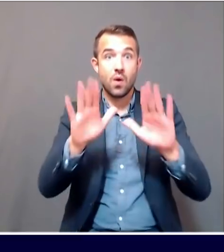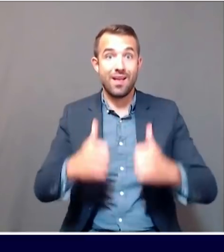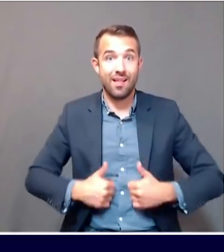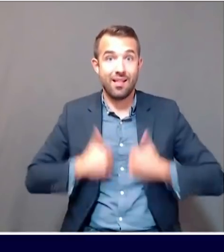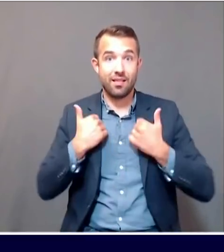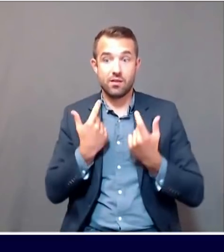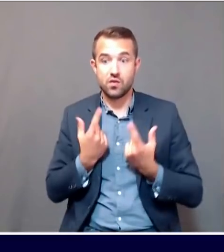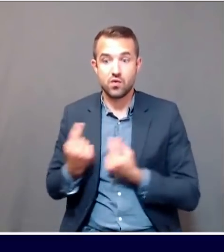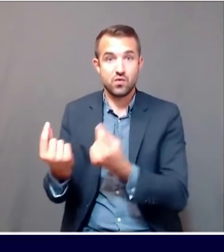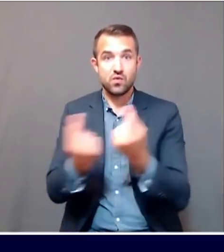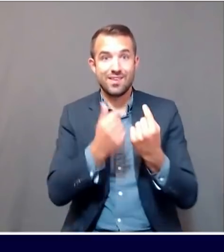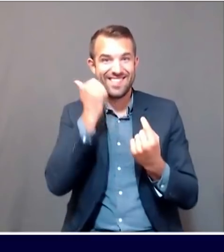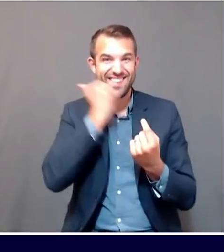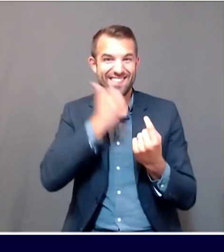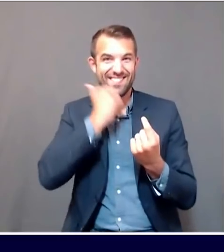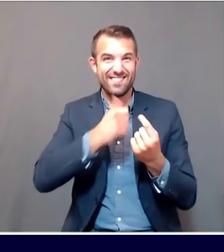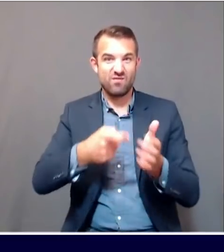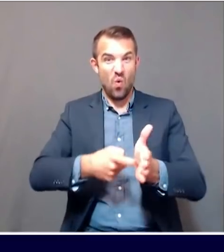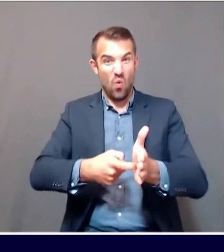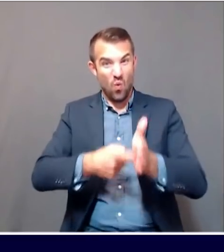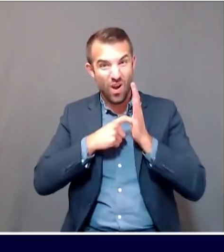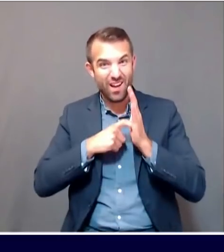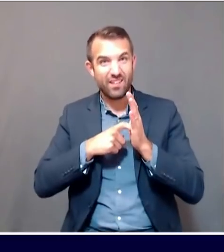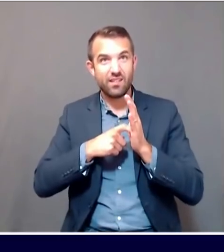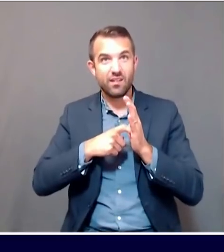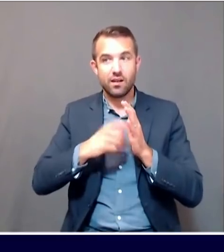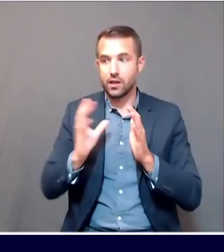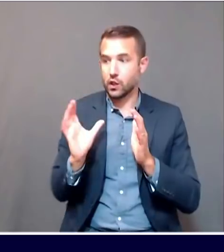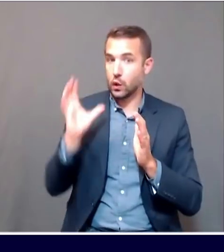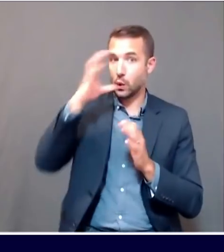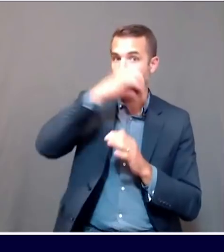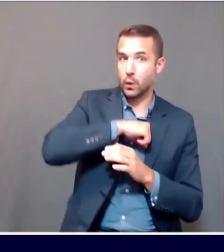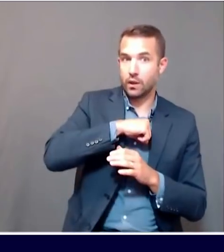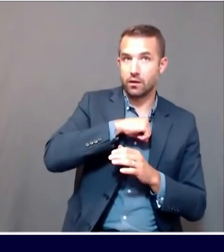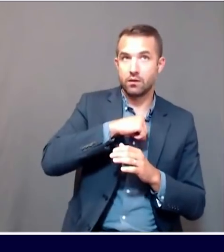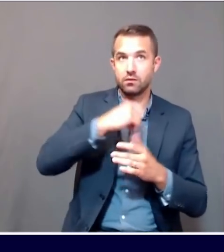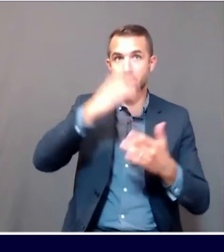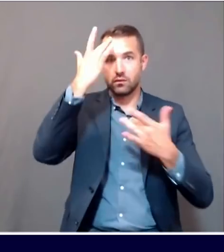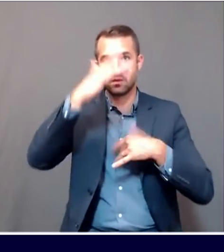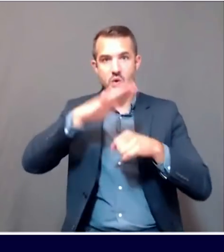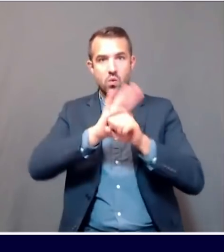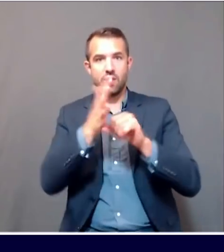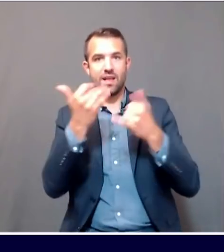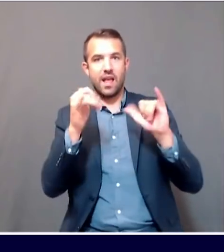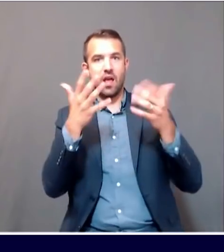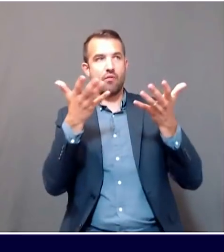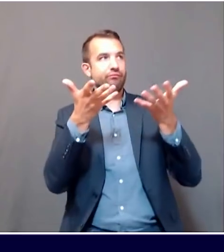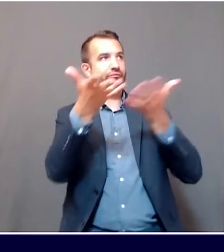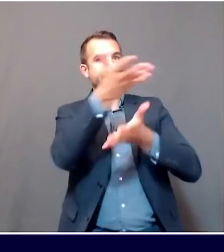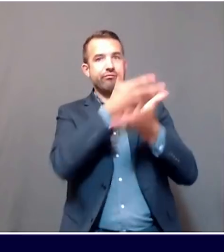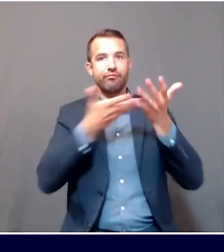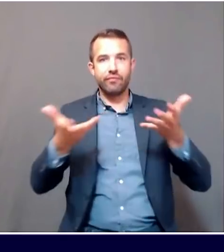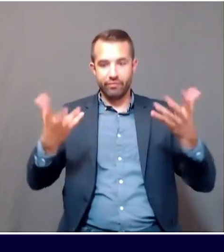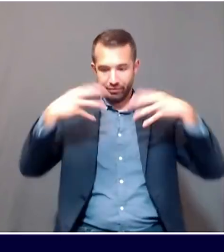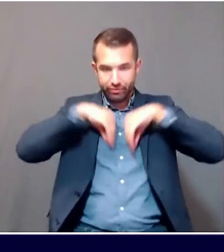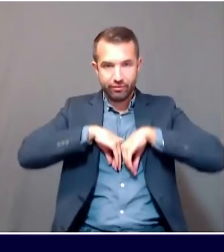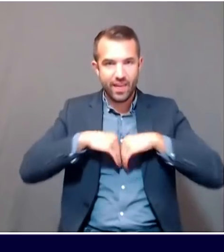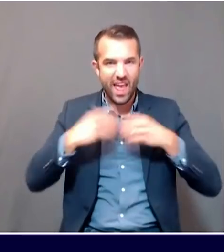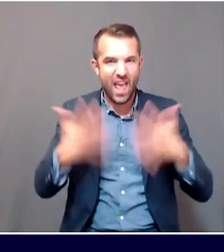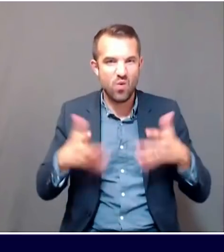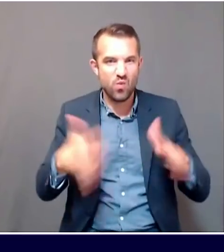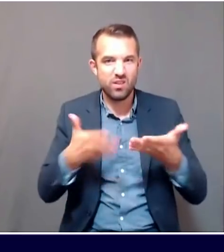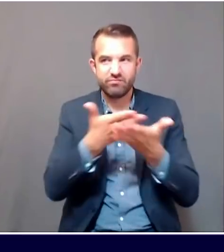assumption that COVID-19 is all around us. And if you're waiting for a particular number on our